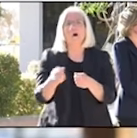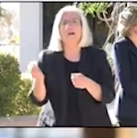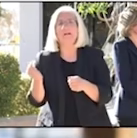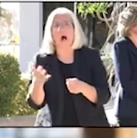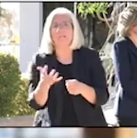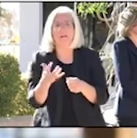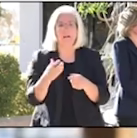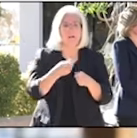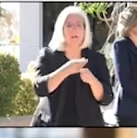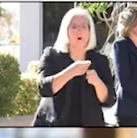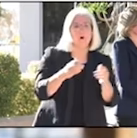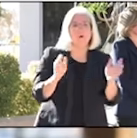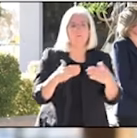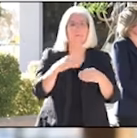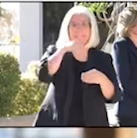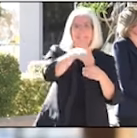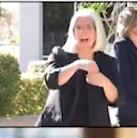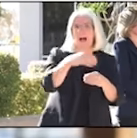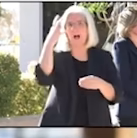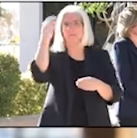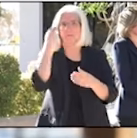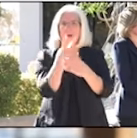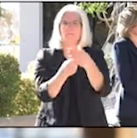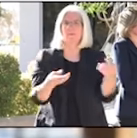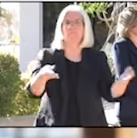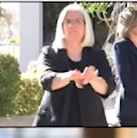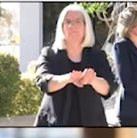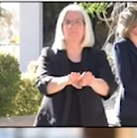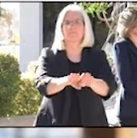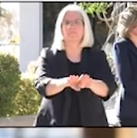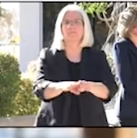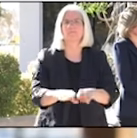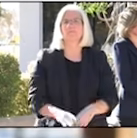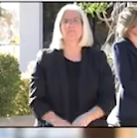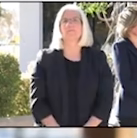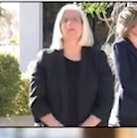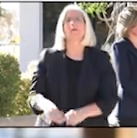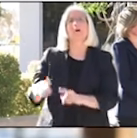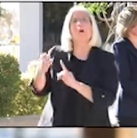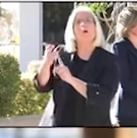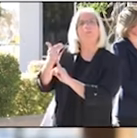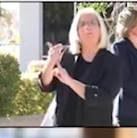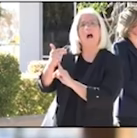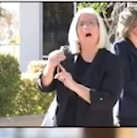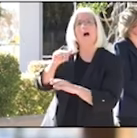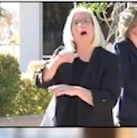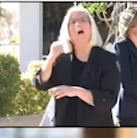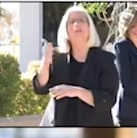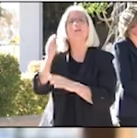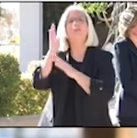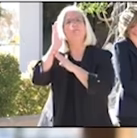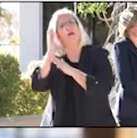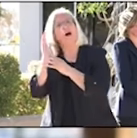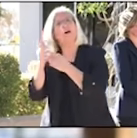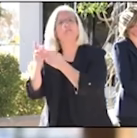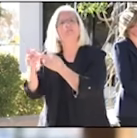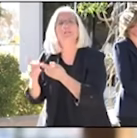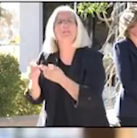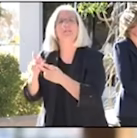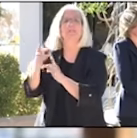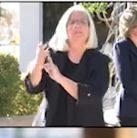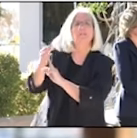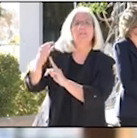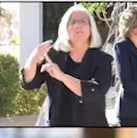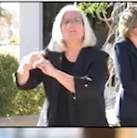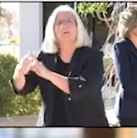temporarily closed. Hotels and other lodging facilities will be only open for essential